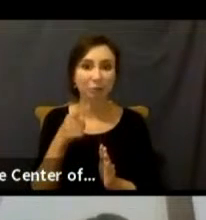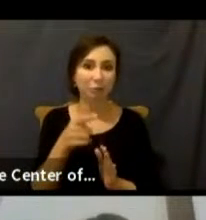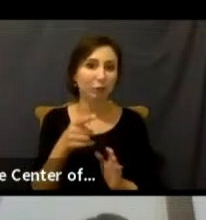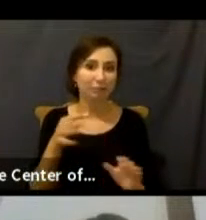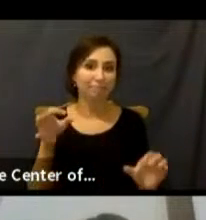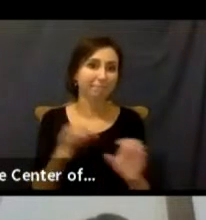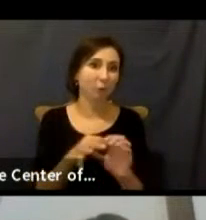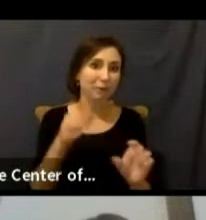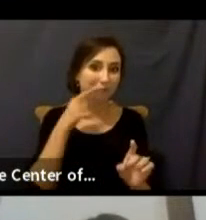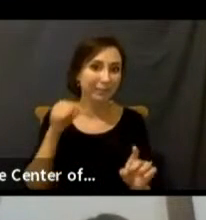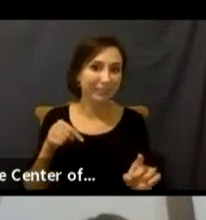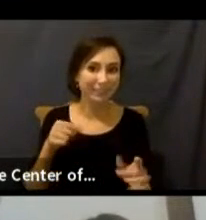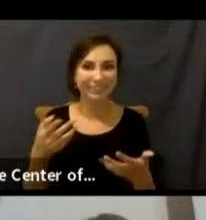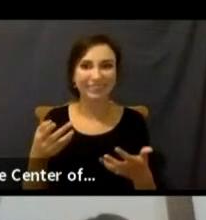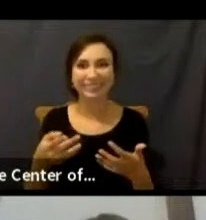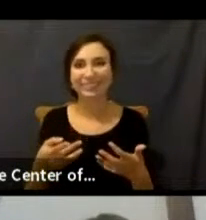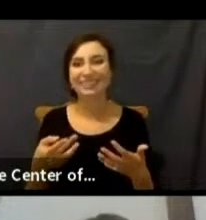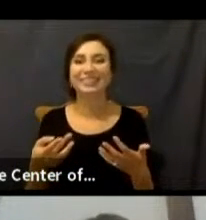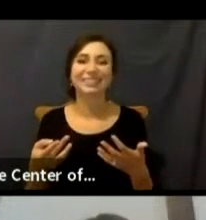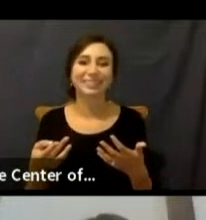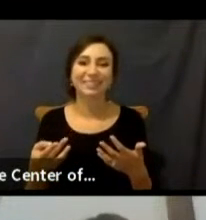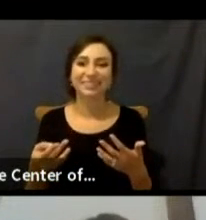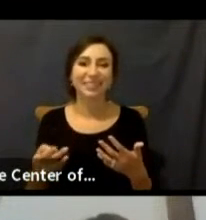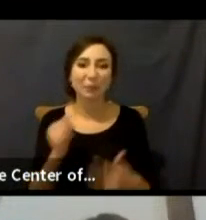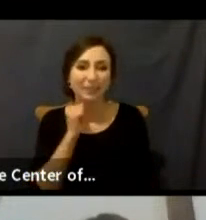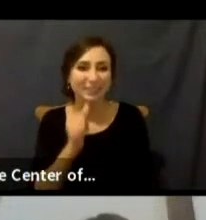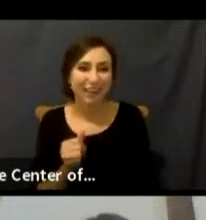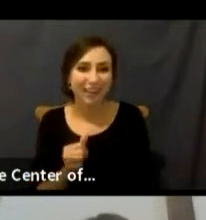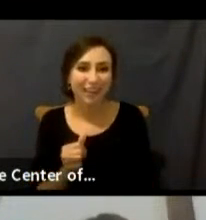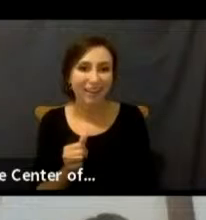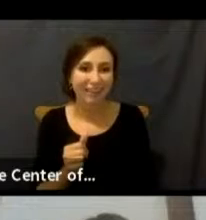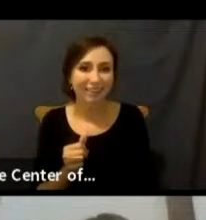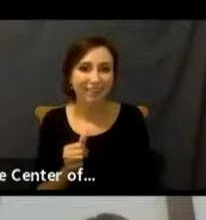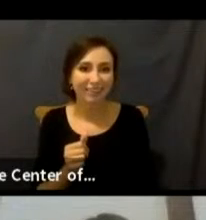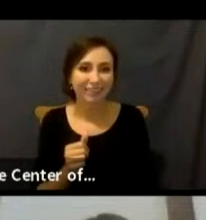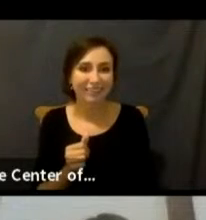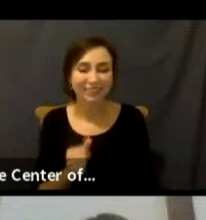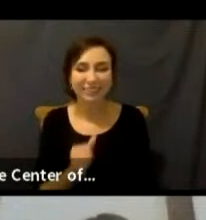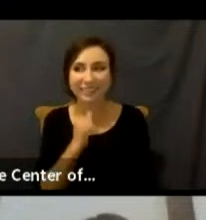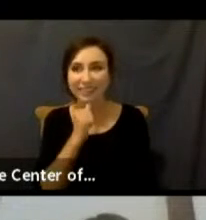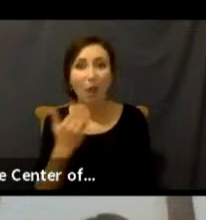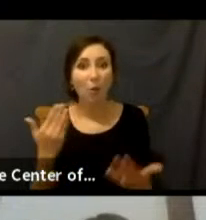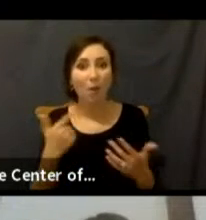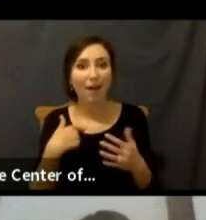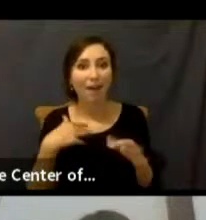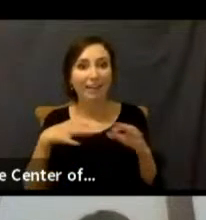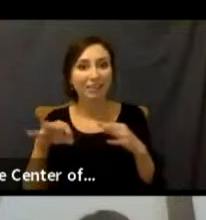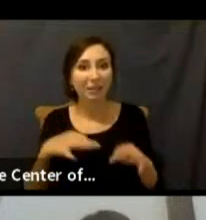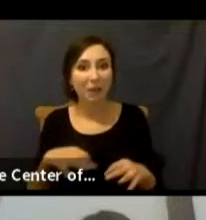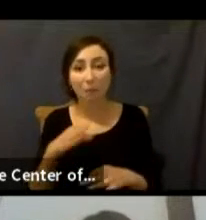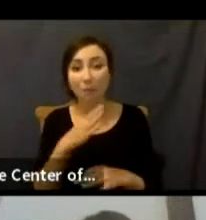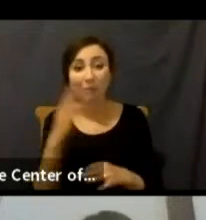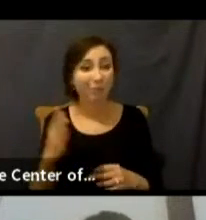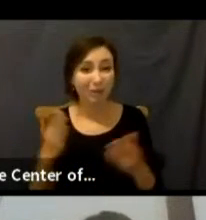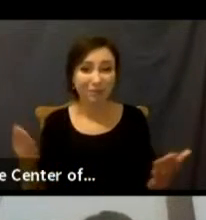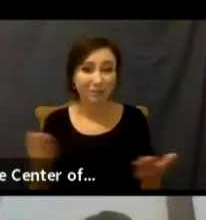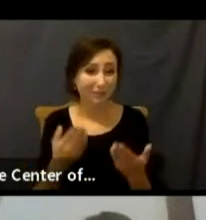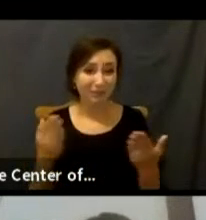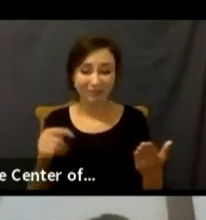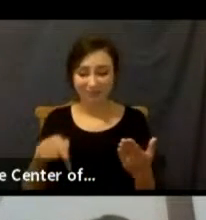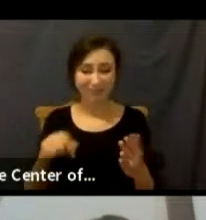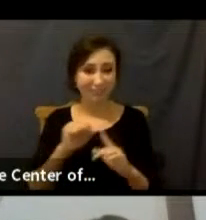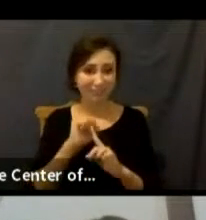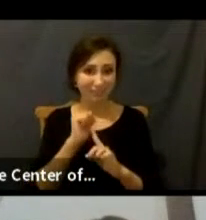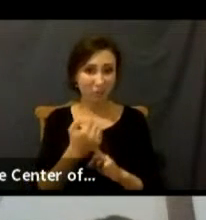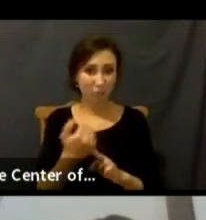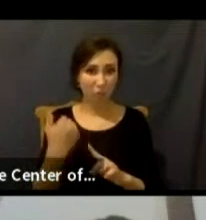nominated. We talked about being on the Board of Health. It was not, wasn't what I described because we'd never been here before and we'd